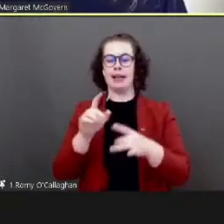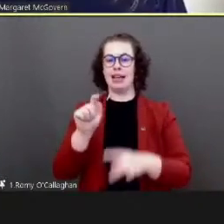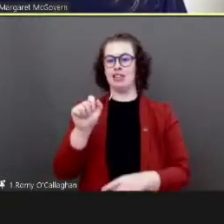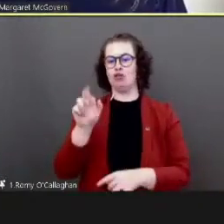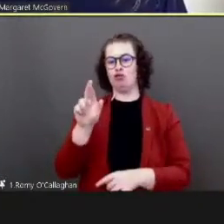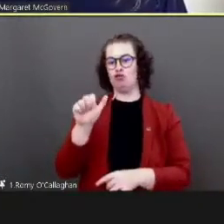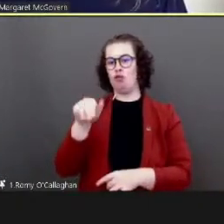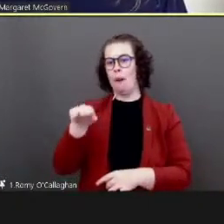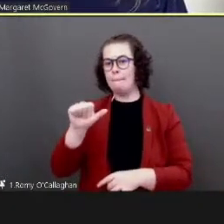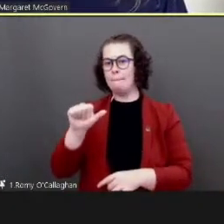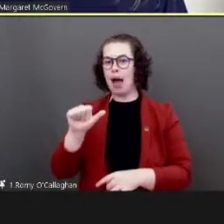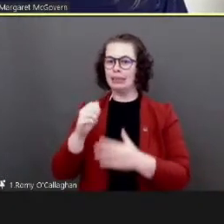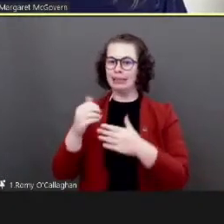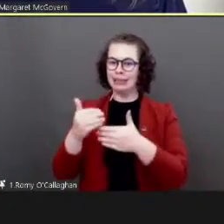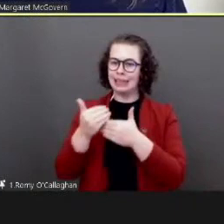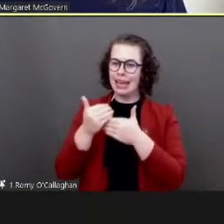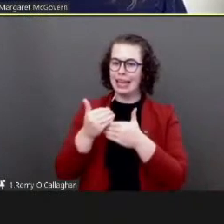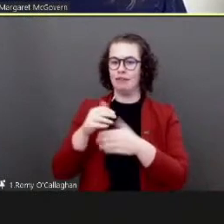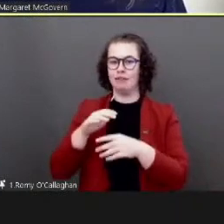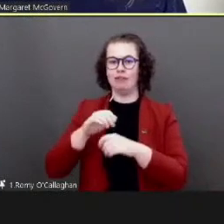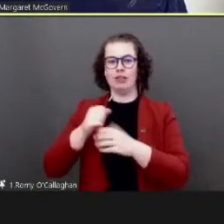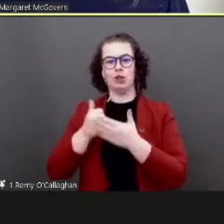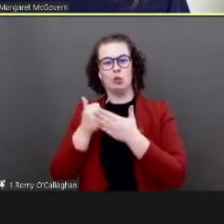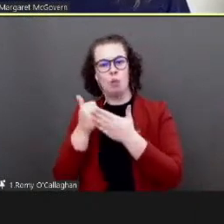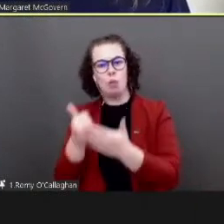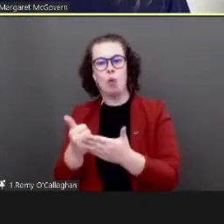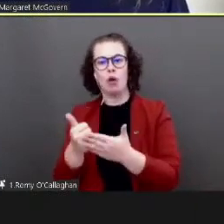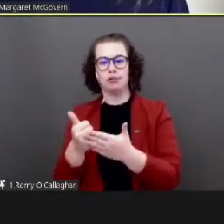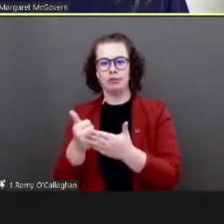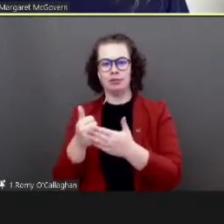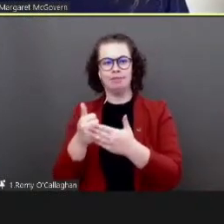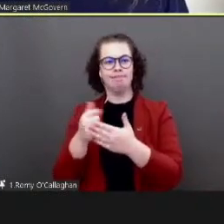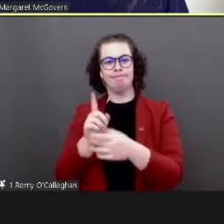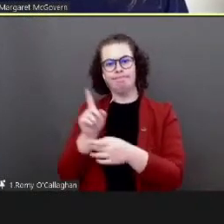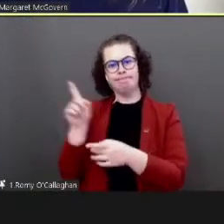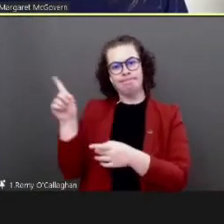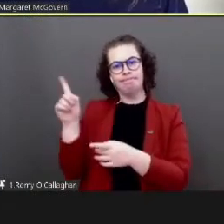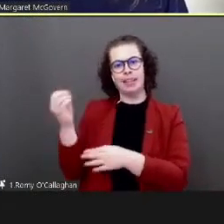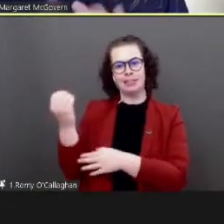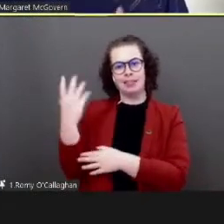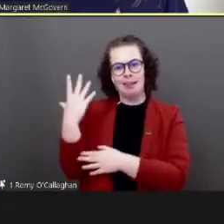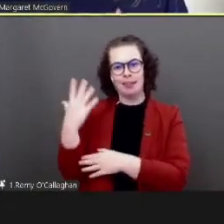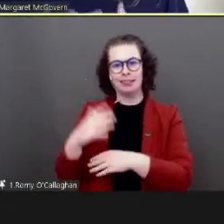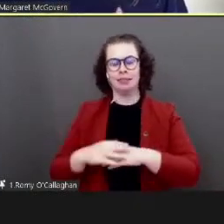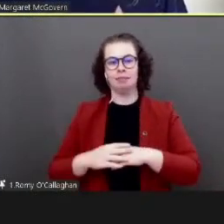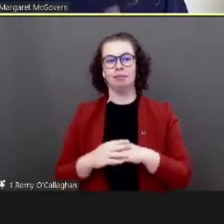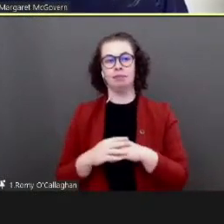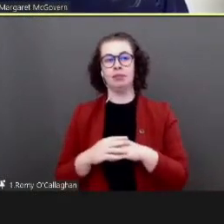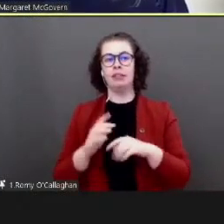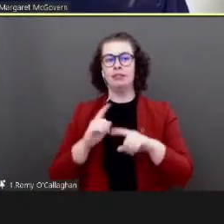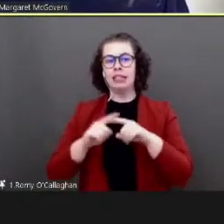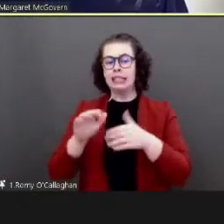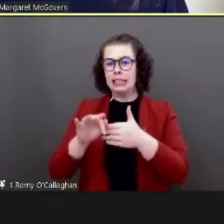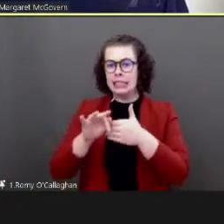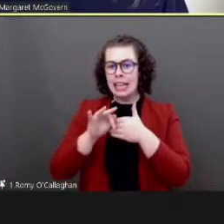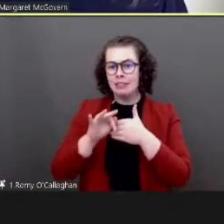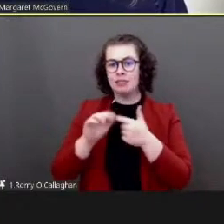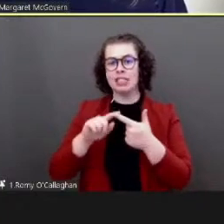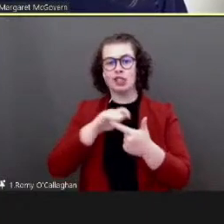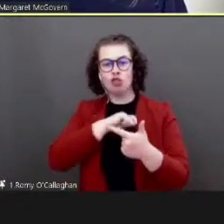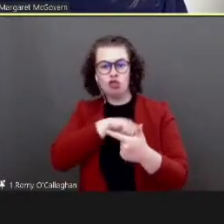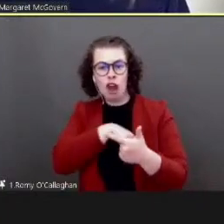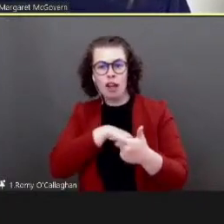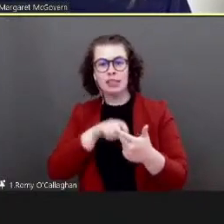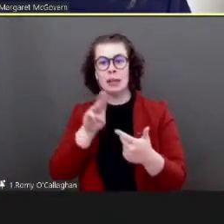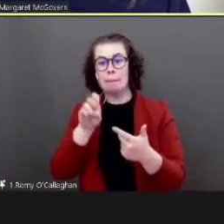trustworthiness, transparency, peer support, collaboration and mutuality, empowerment of voice and choice — that one cannot be emphasized